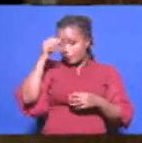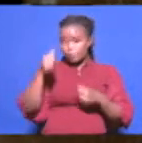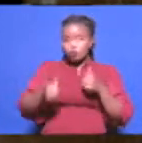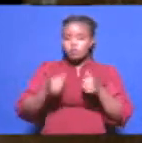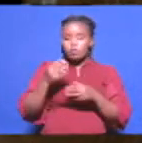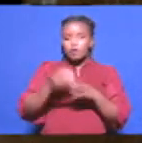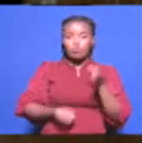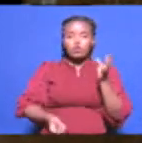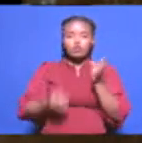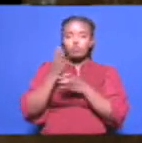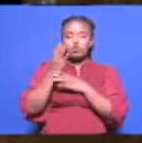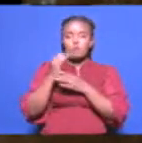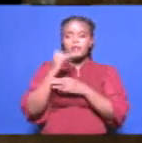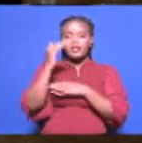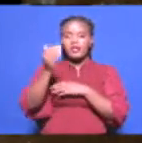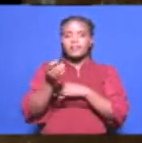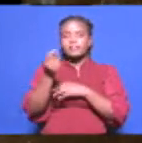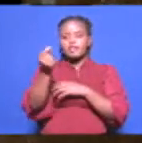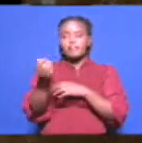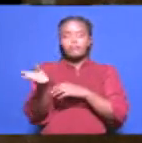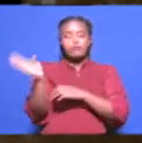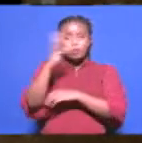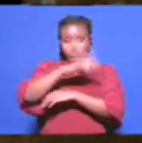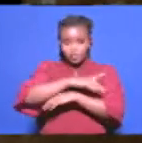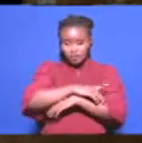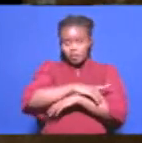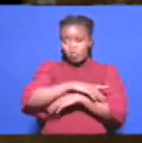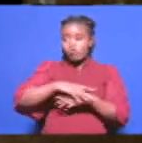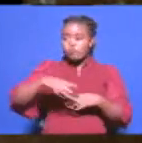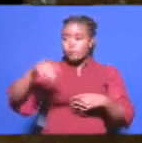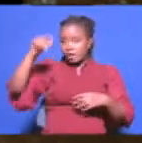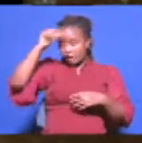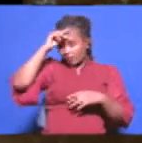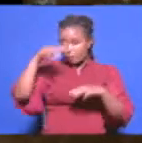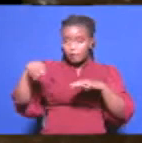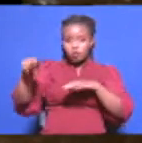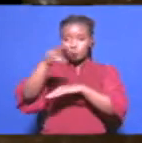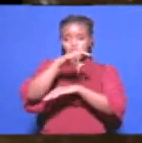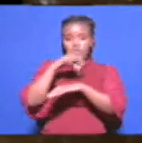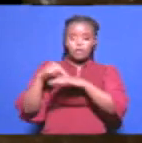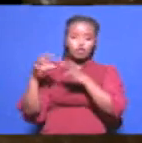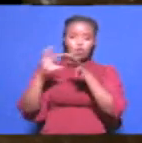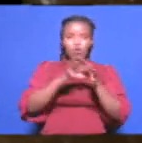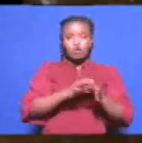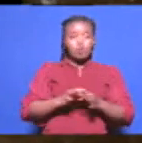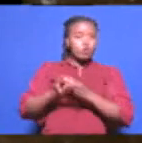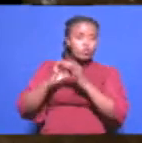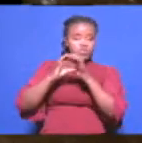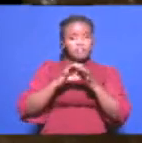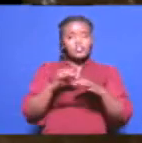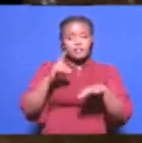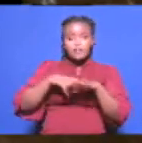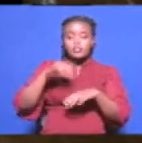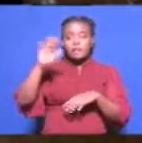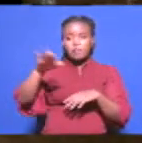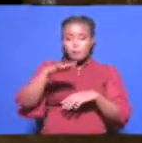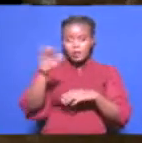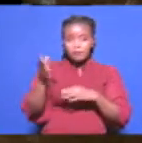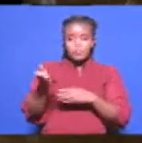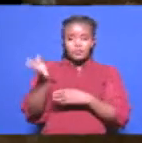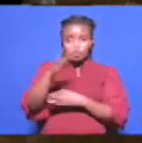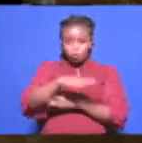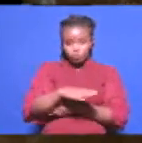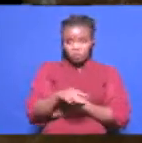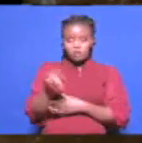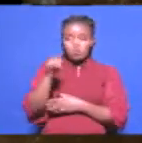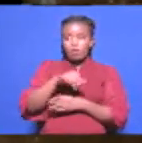the next few days will be a government of national unity. As soon as Parliament reconvenes, bring the